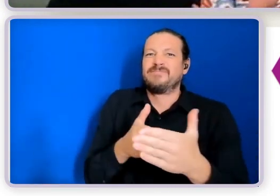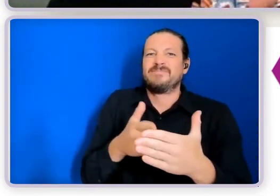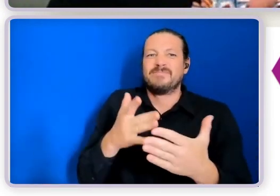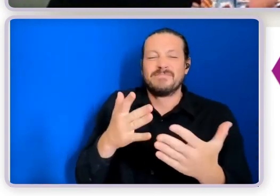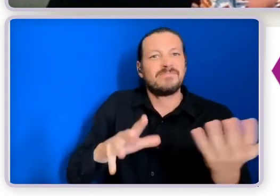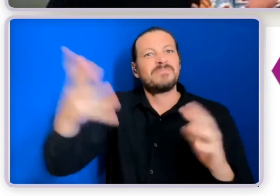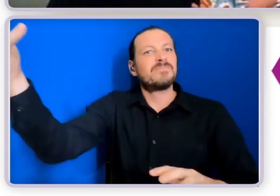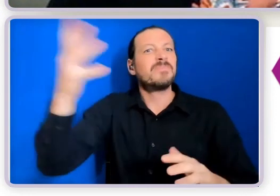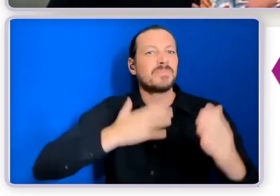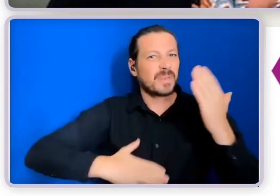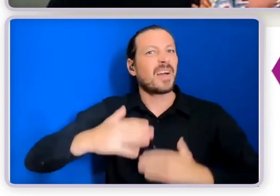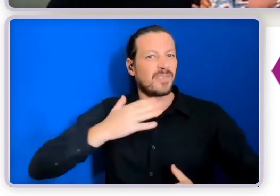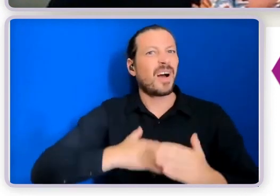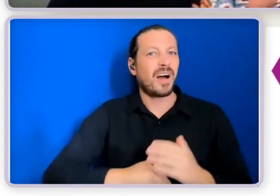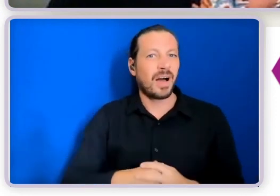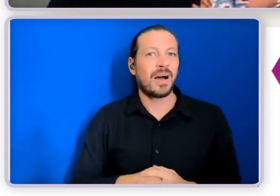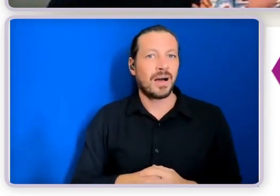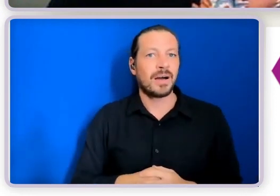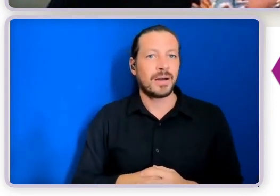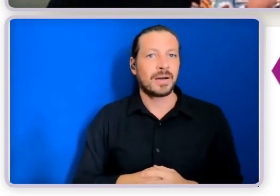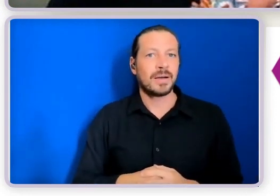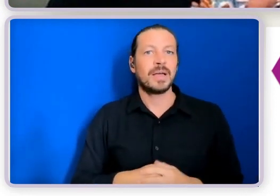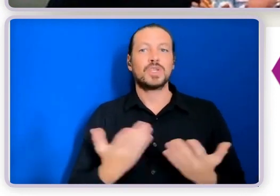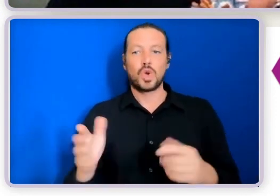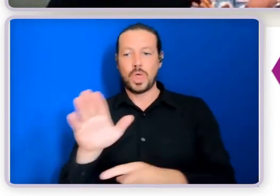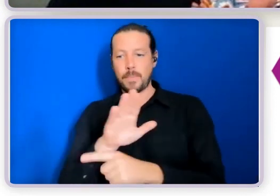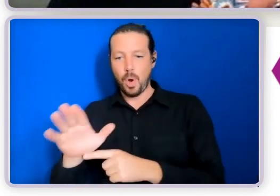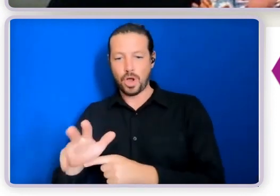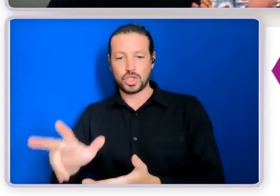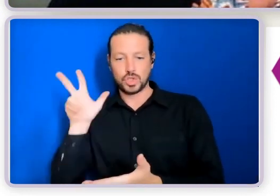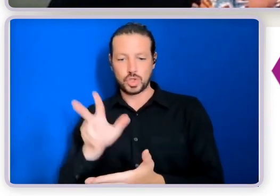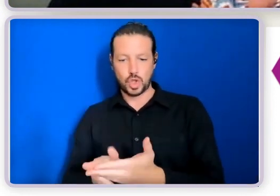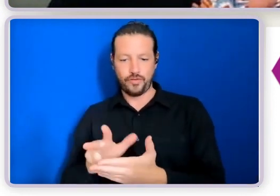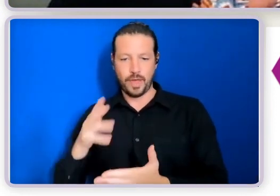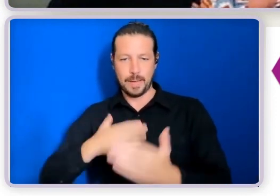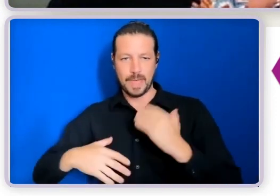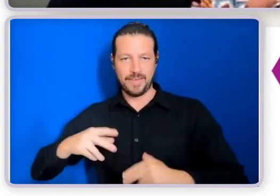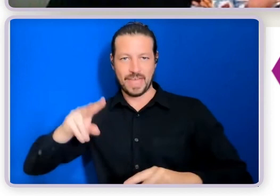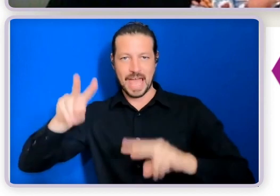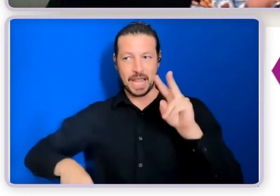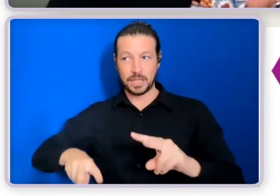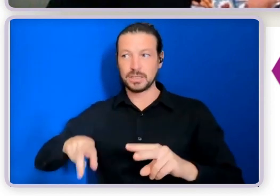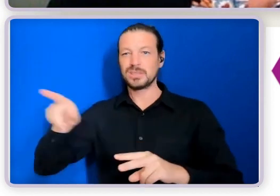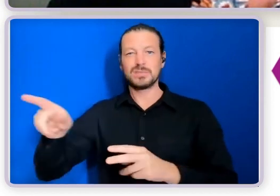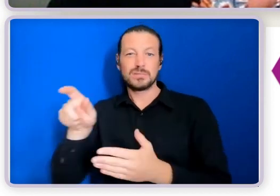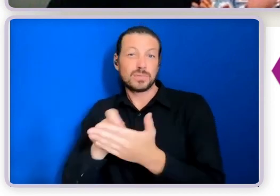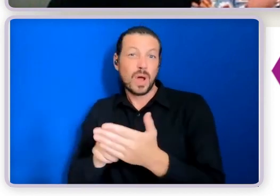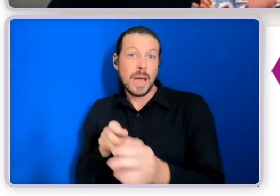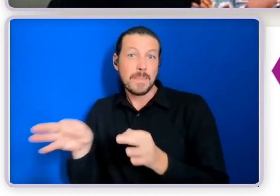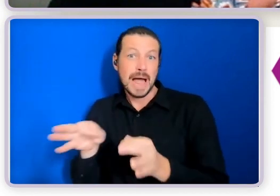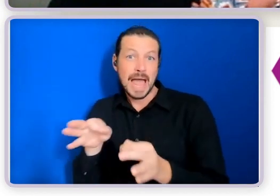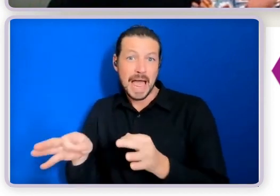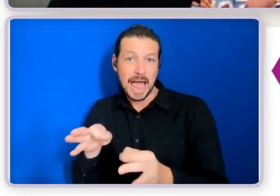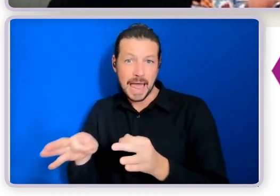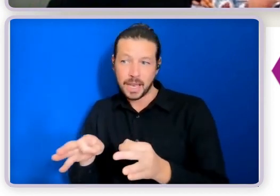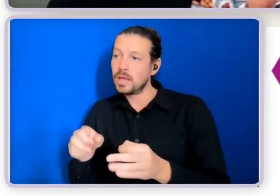the board certified behaviour analysts who write the behaviour support plan, all of the strategies that they